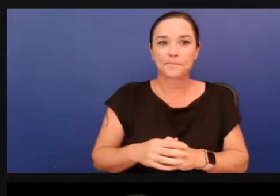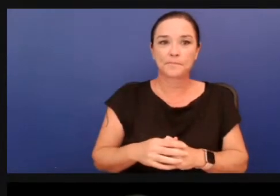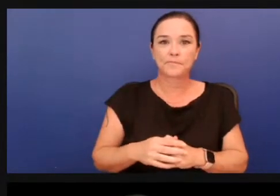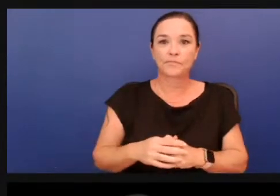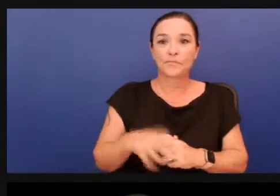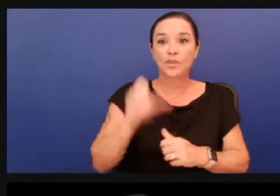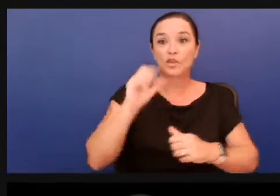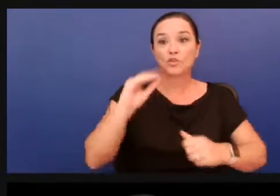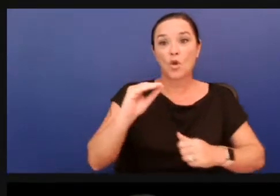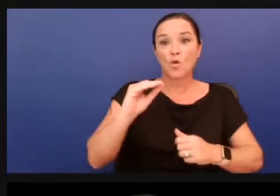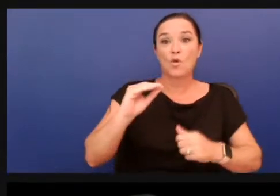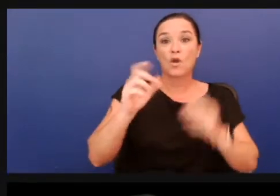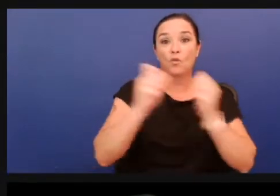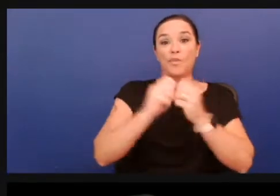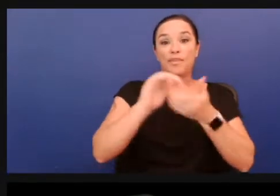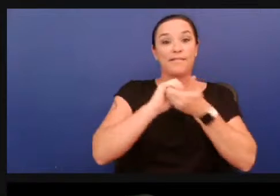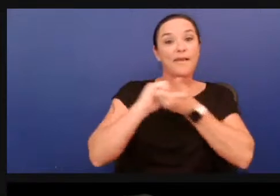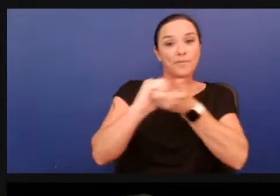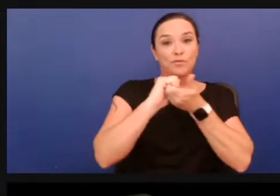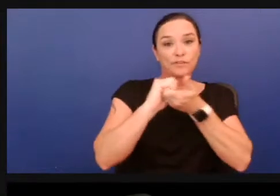So among collaborations,